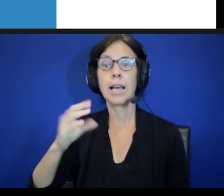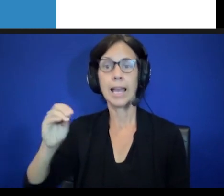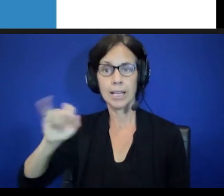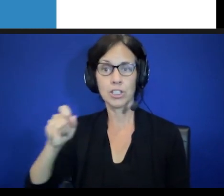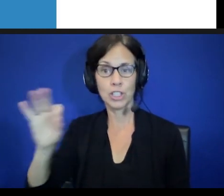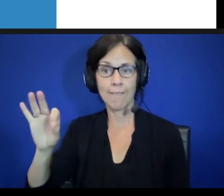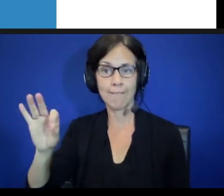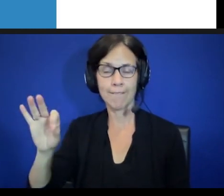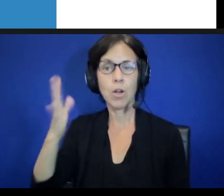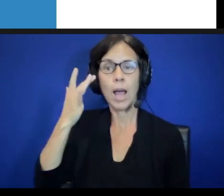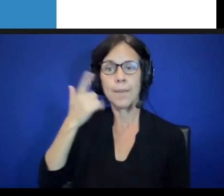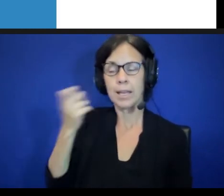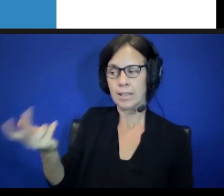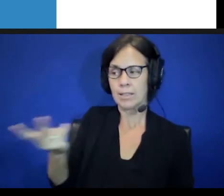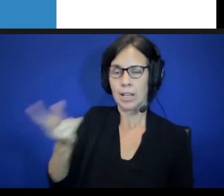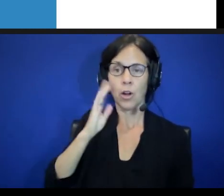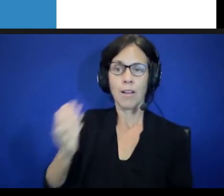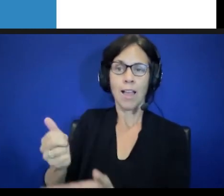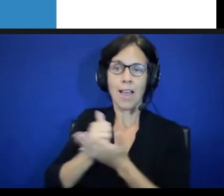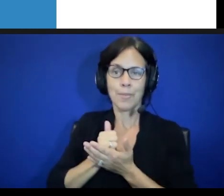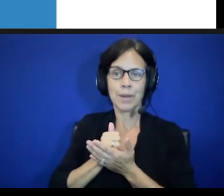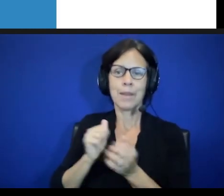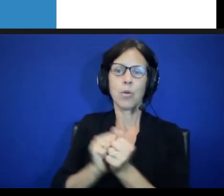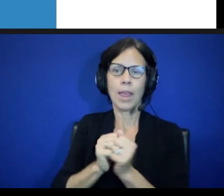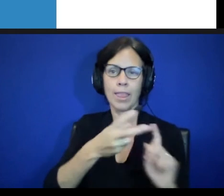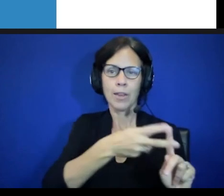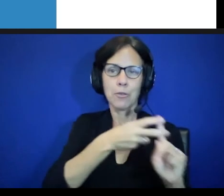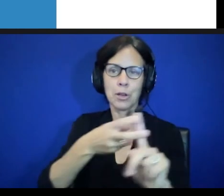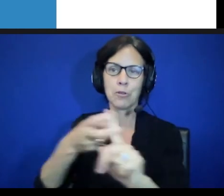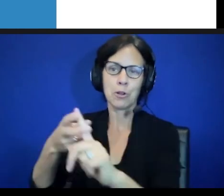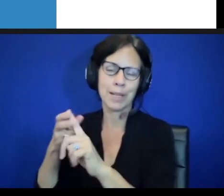the ones that are helping me with the recruitment piece.